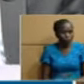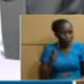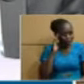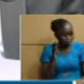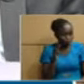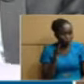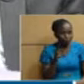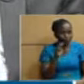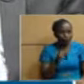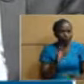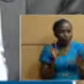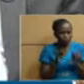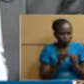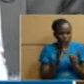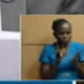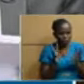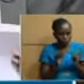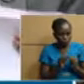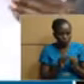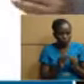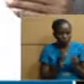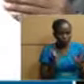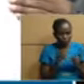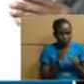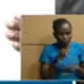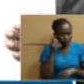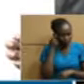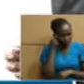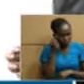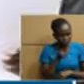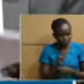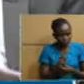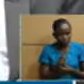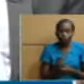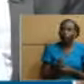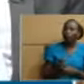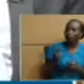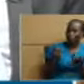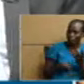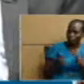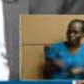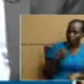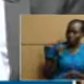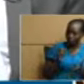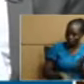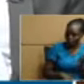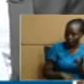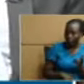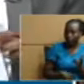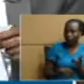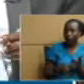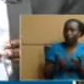Thank you, Rose. Can you just conclude your thought there? So what we are saying,